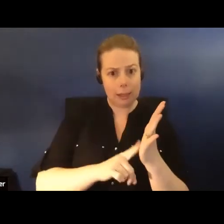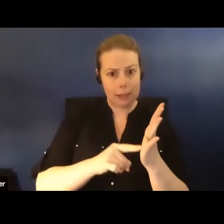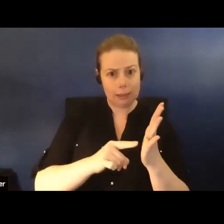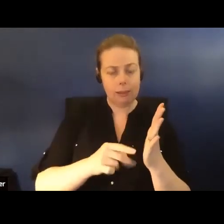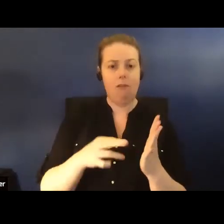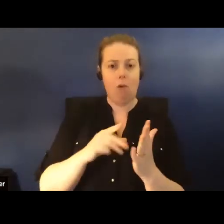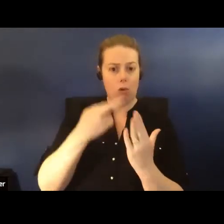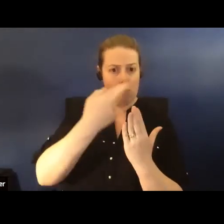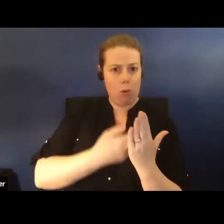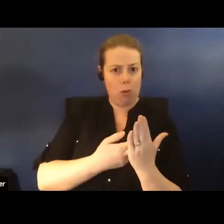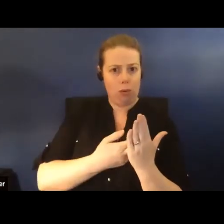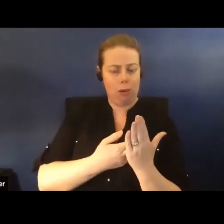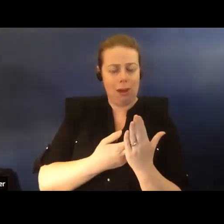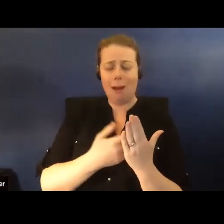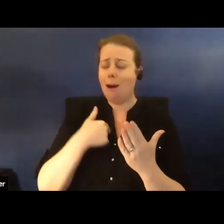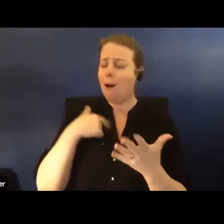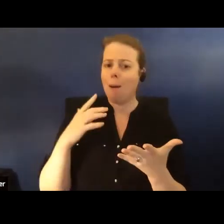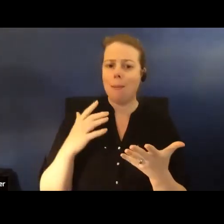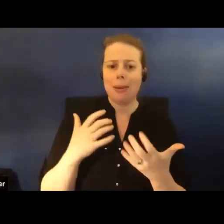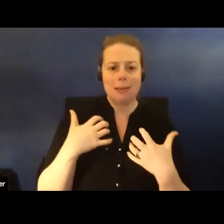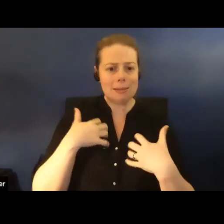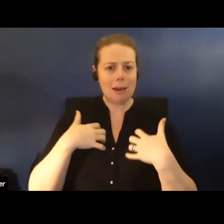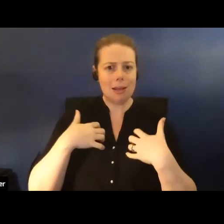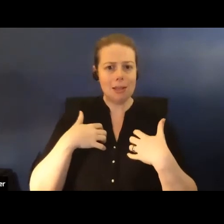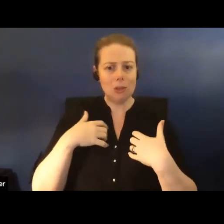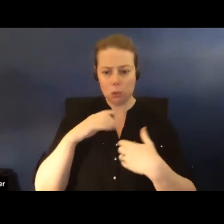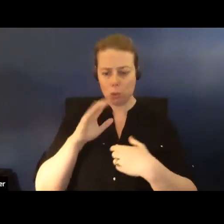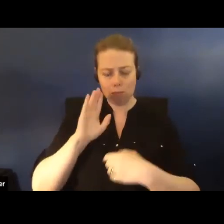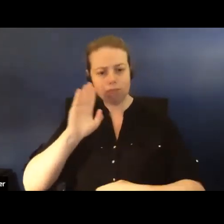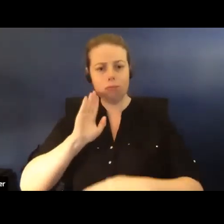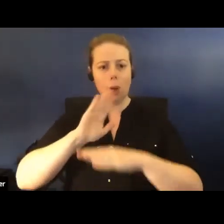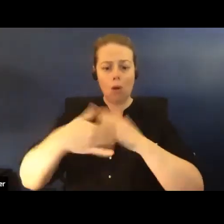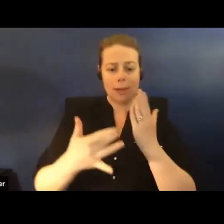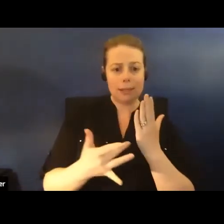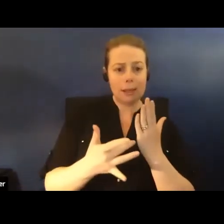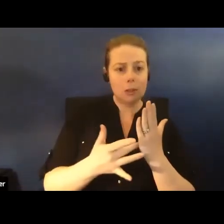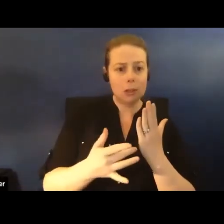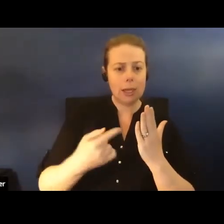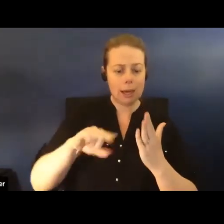talk to you specifically about technology and the rights of people with disability.